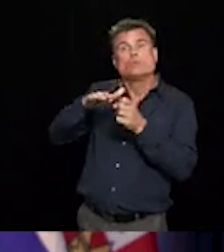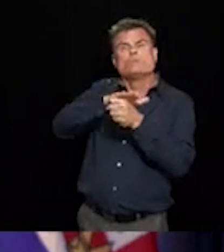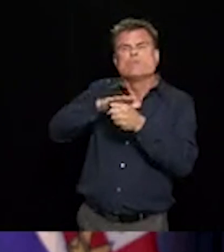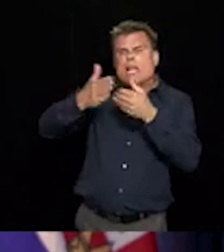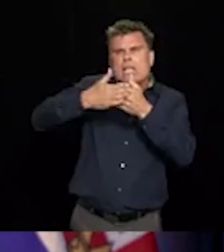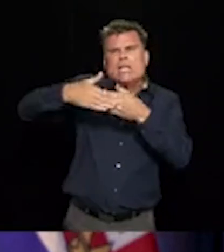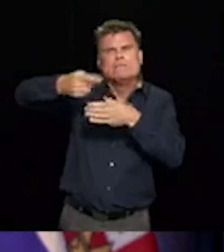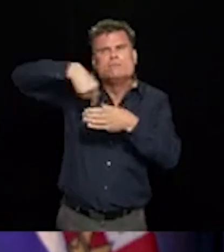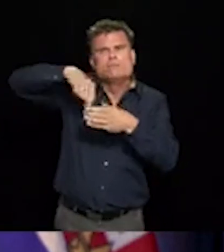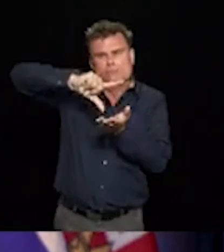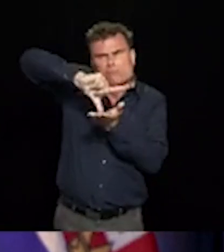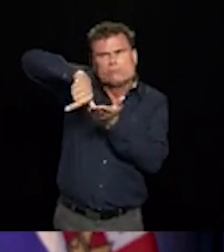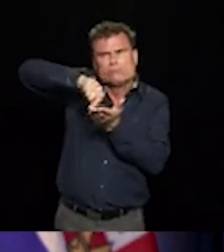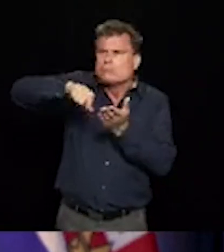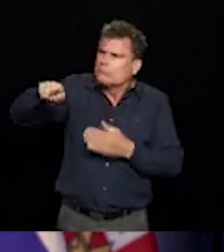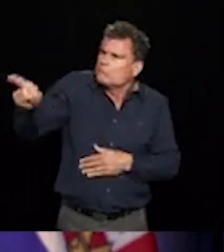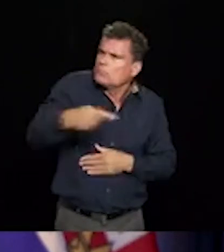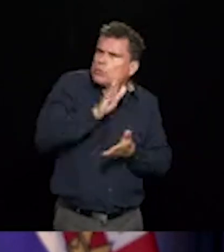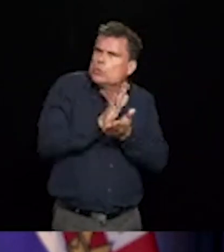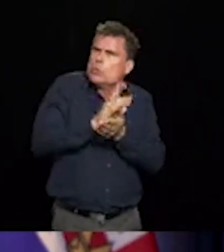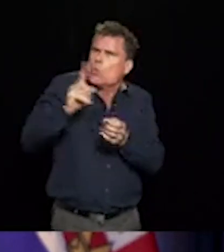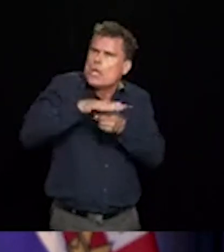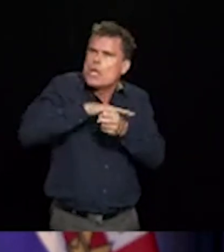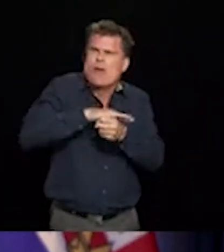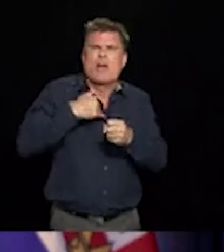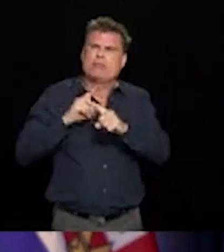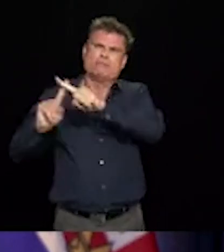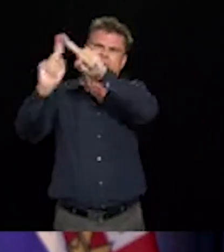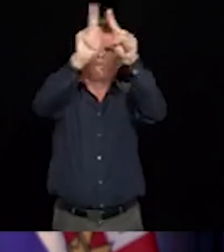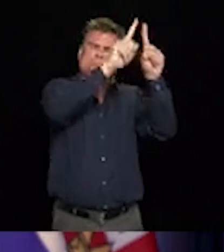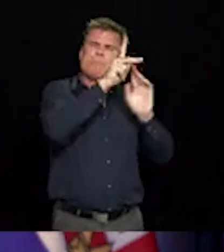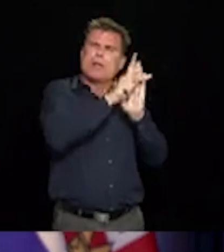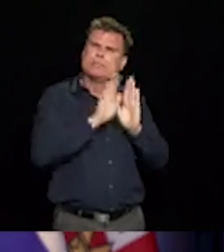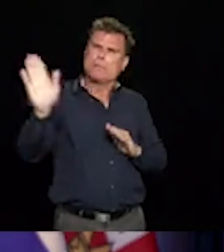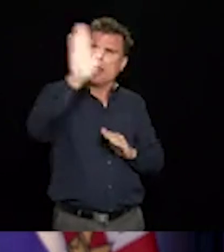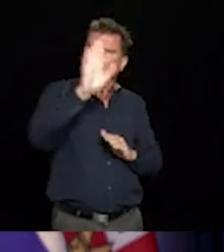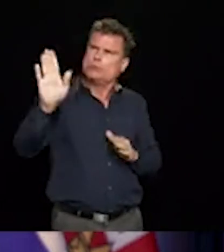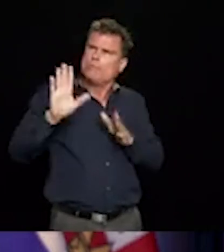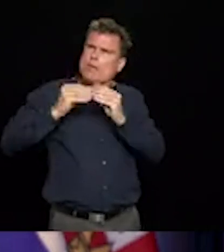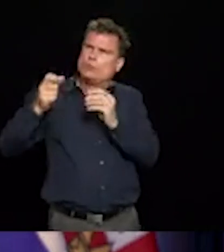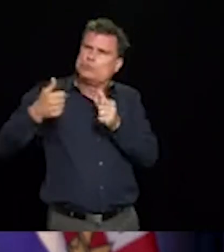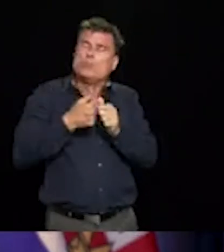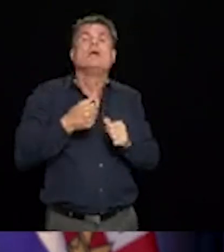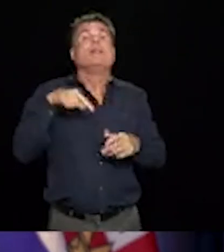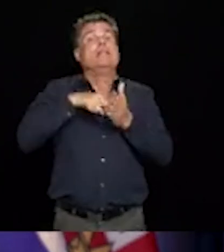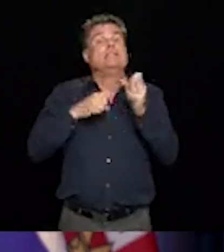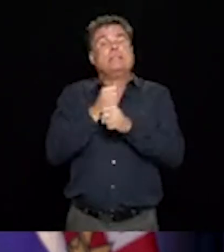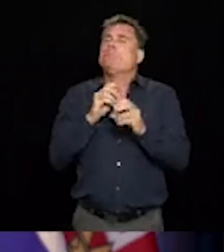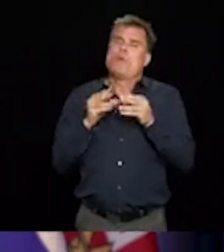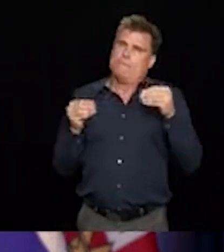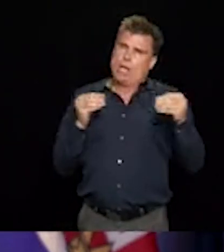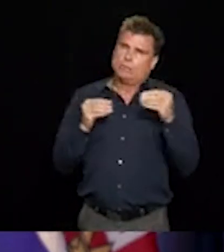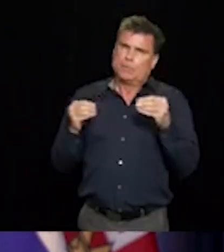that are very well subscribed, but what we're seeing is districts reaching out to families, being flexible,